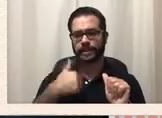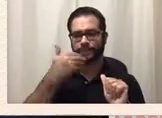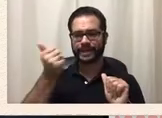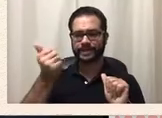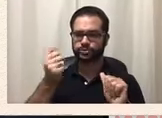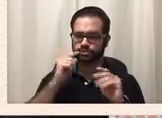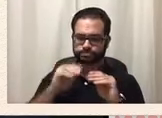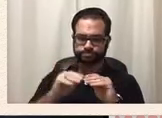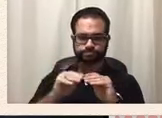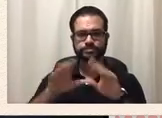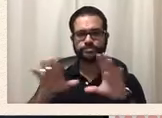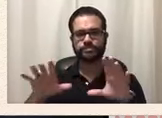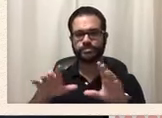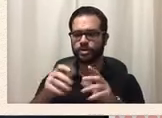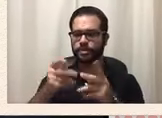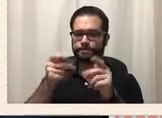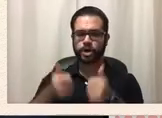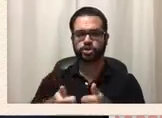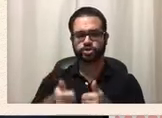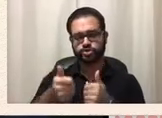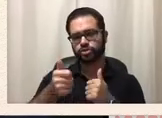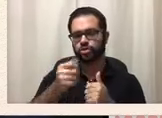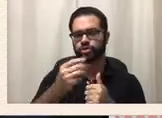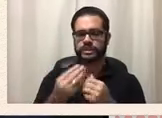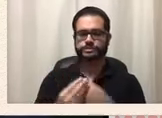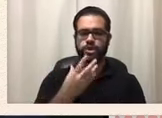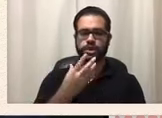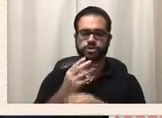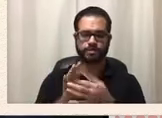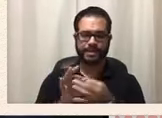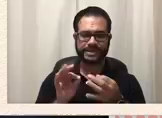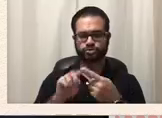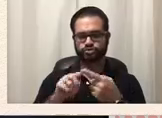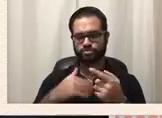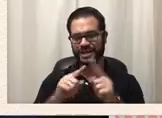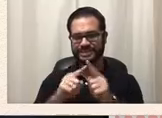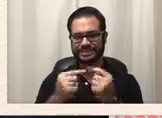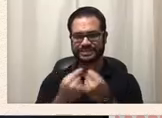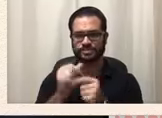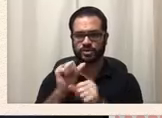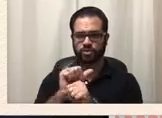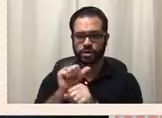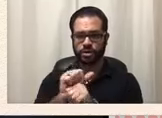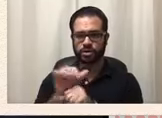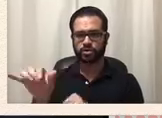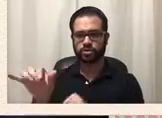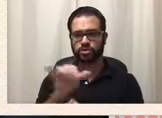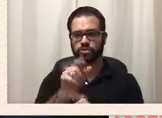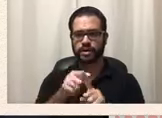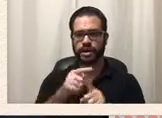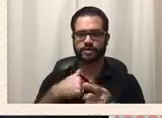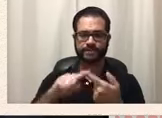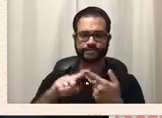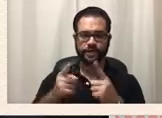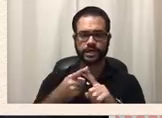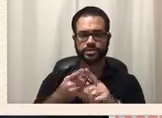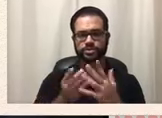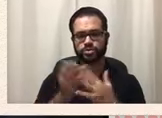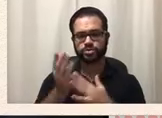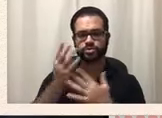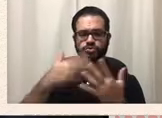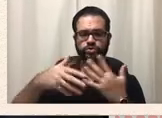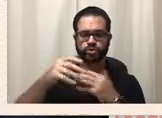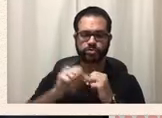personal, inspirational message to my team at work, as well as to my friends through social media.